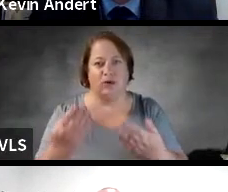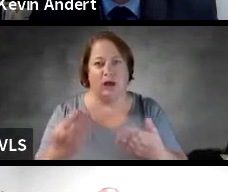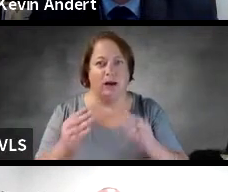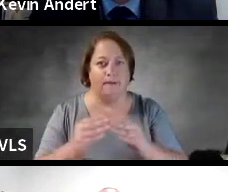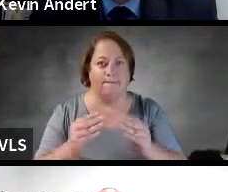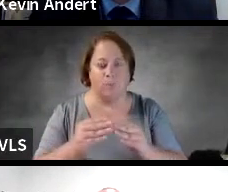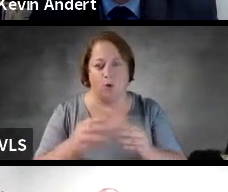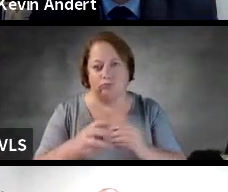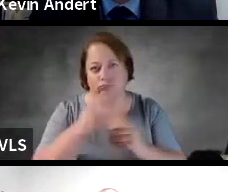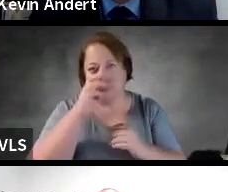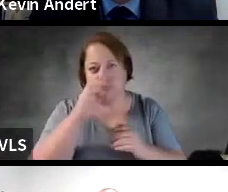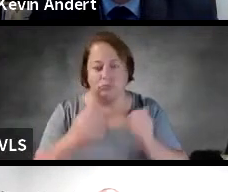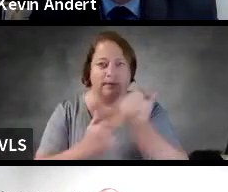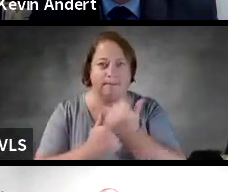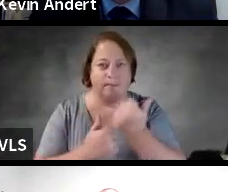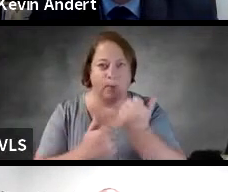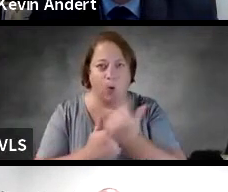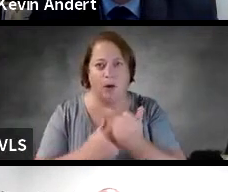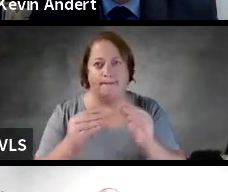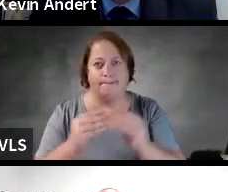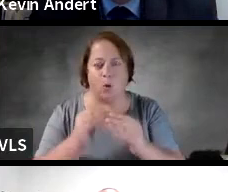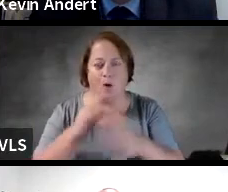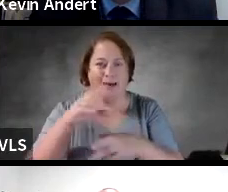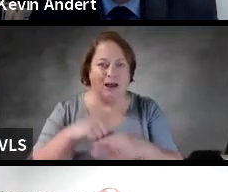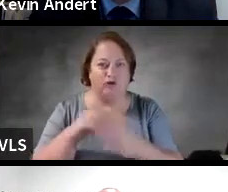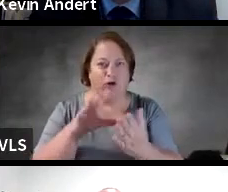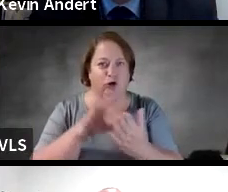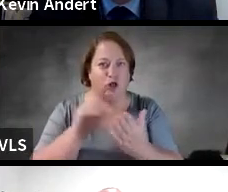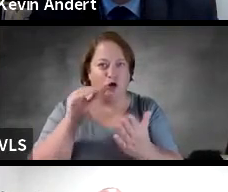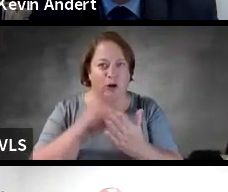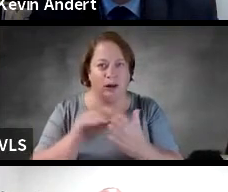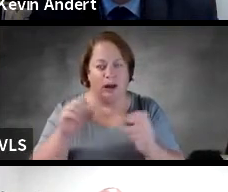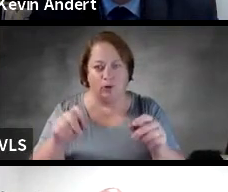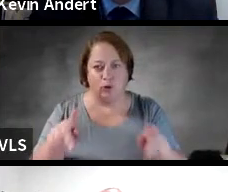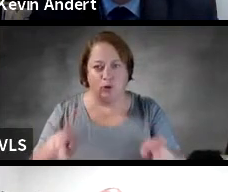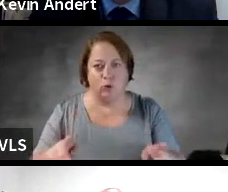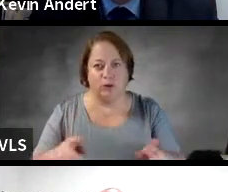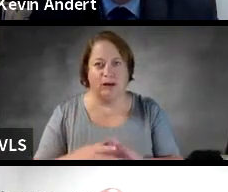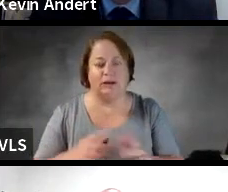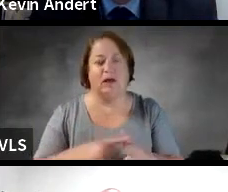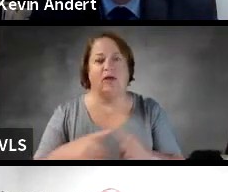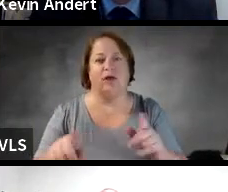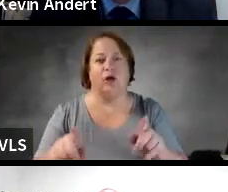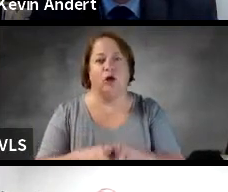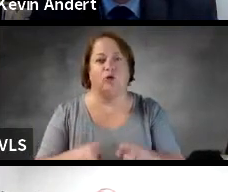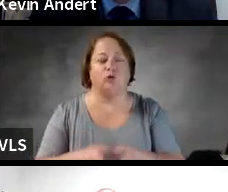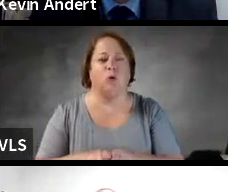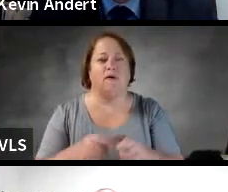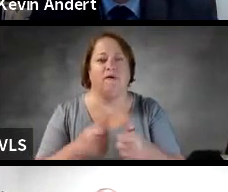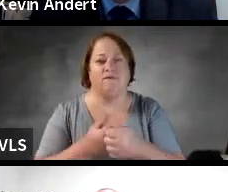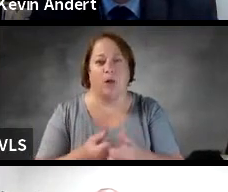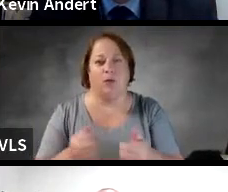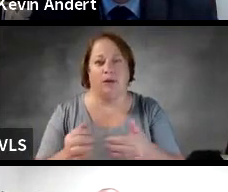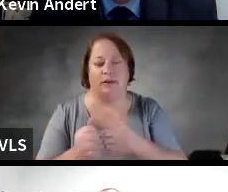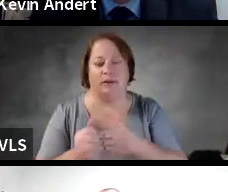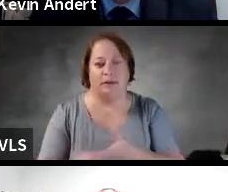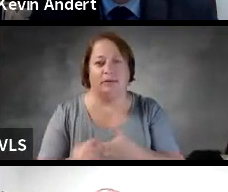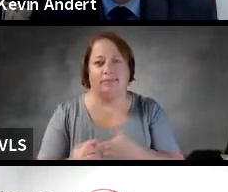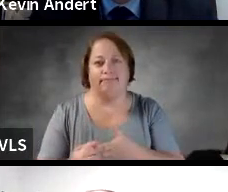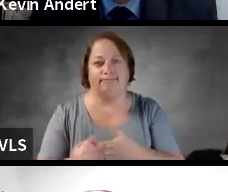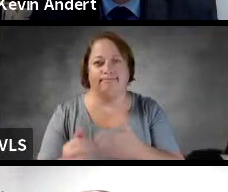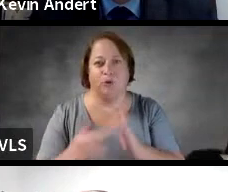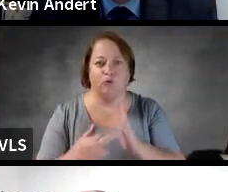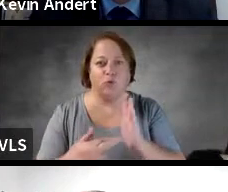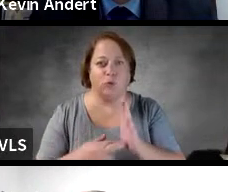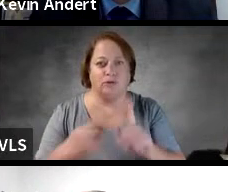rigor, provide more support, provide more engaging learning opportunities, and then also following the guidelines from DESE of what